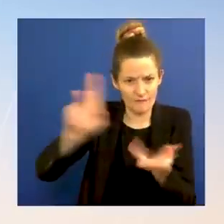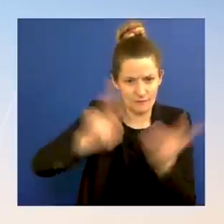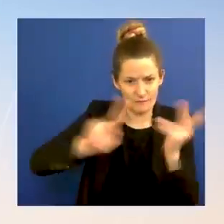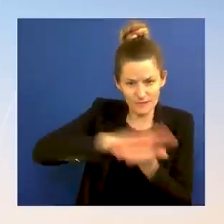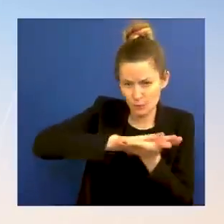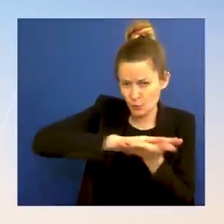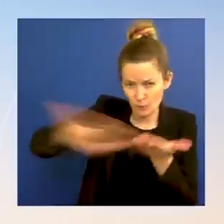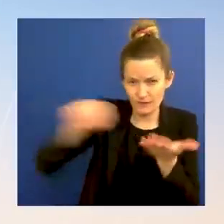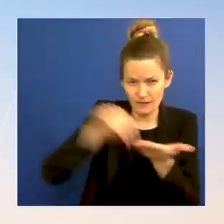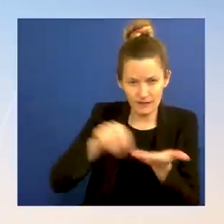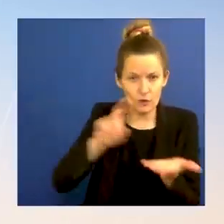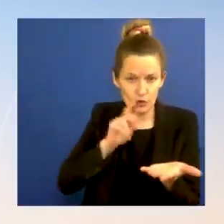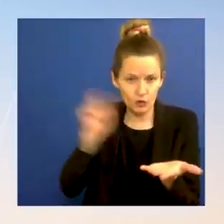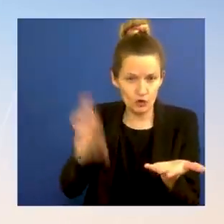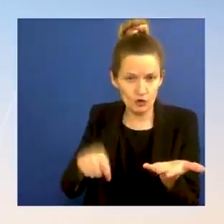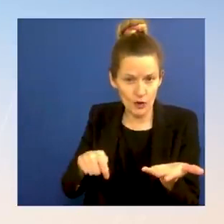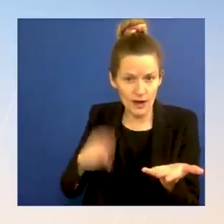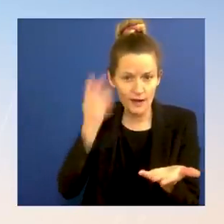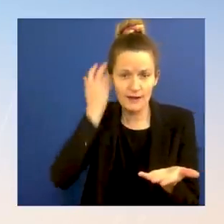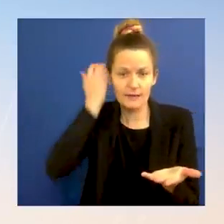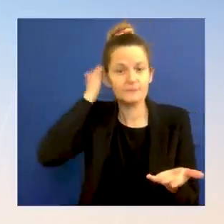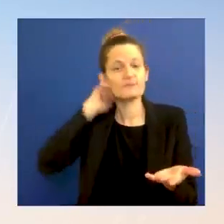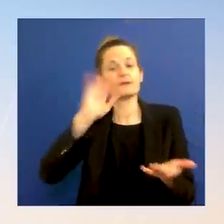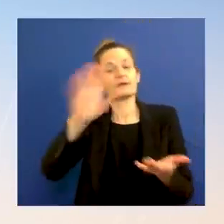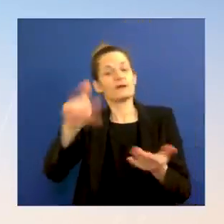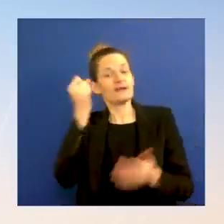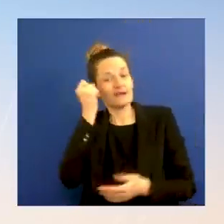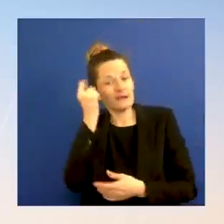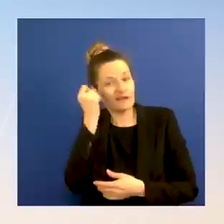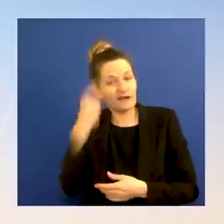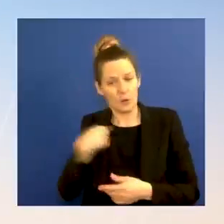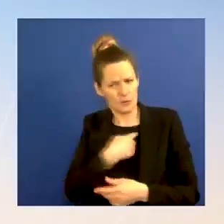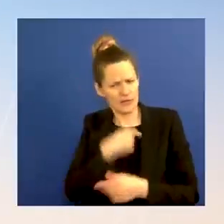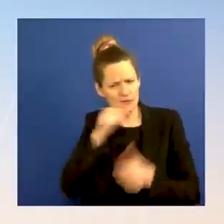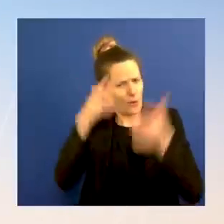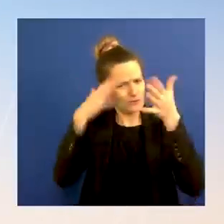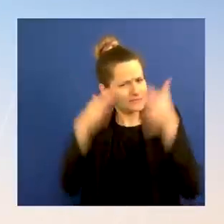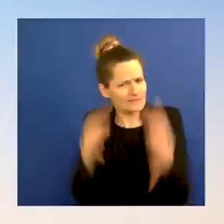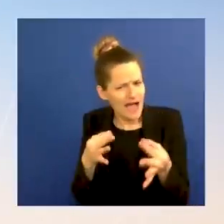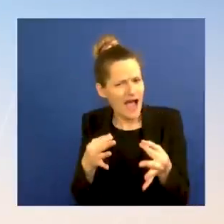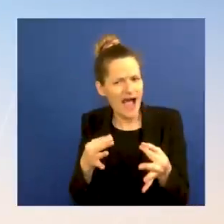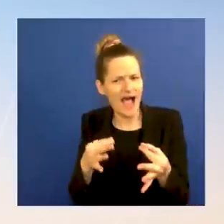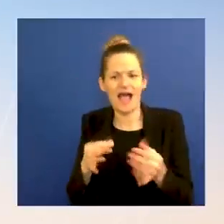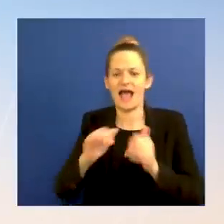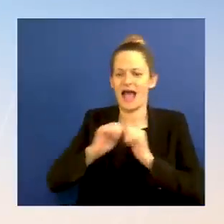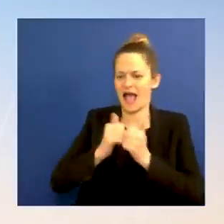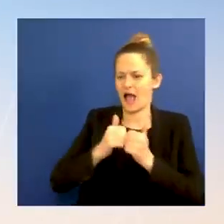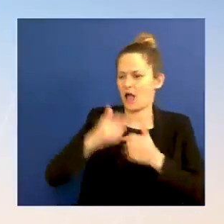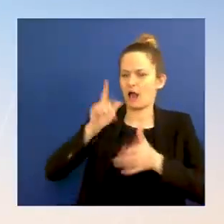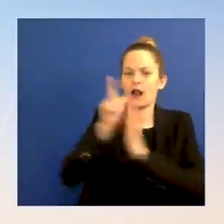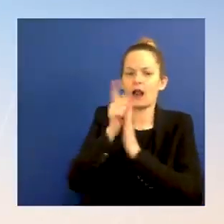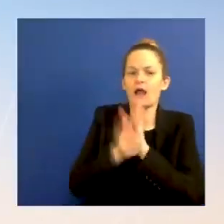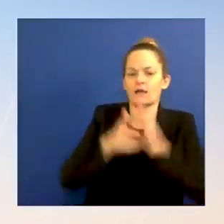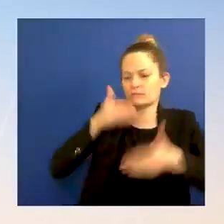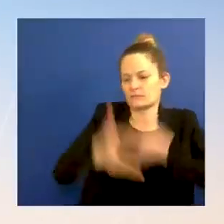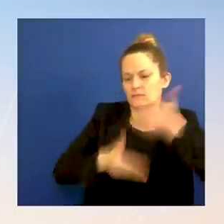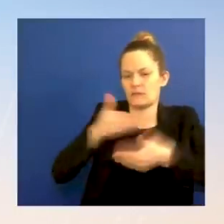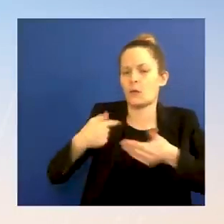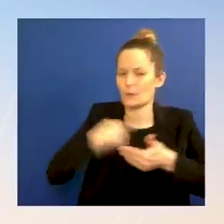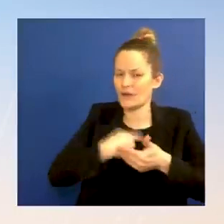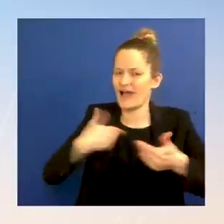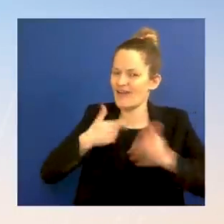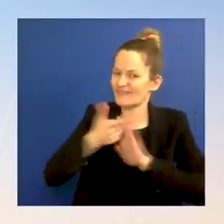legal review and a process that goes through the administration. What I will say is that the intentional targeting of civilians or